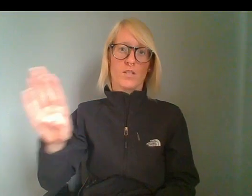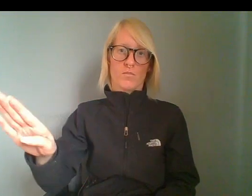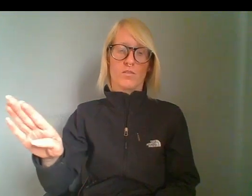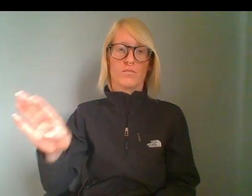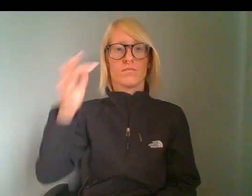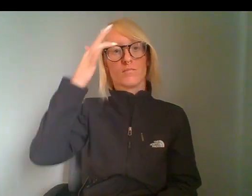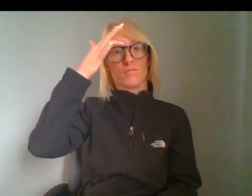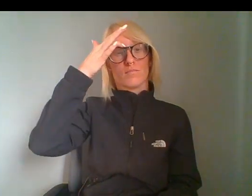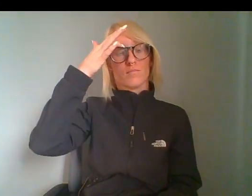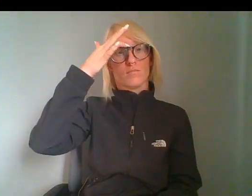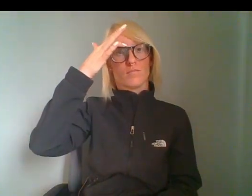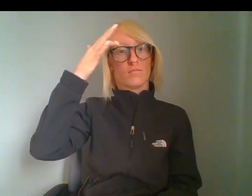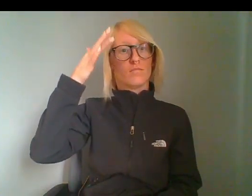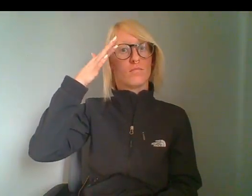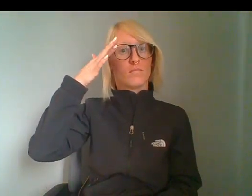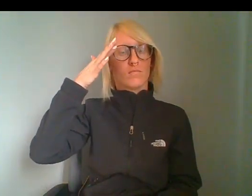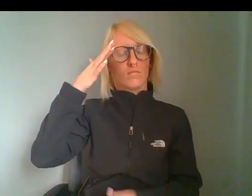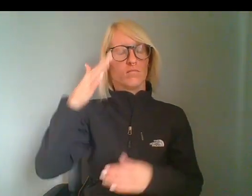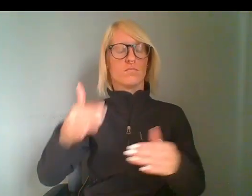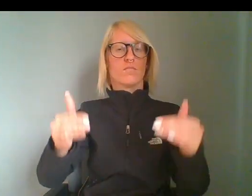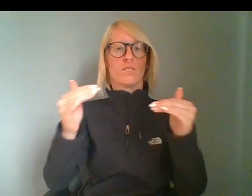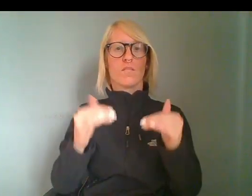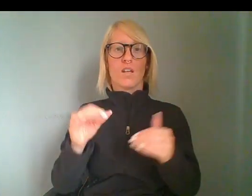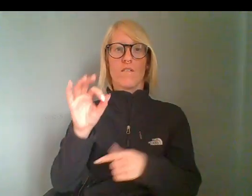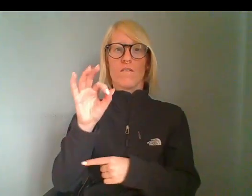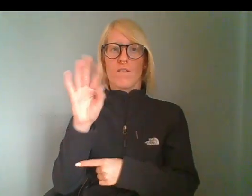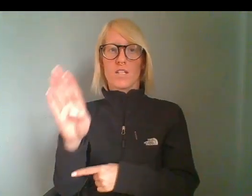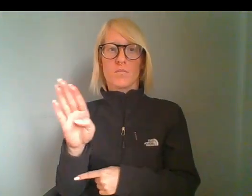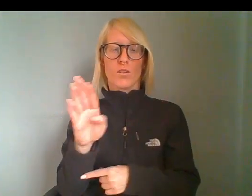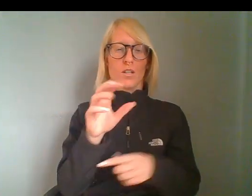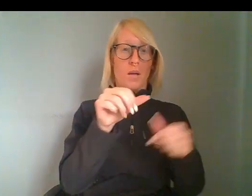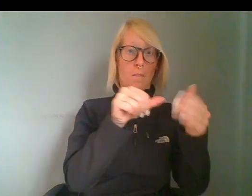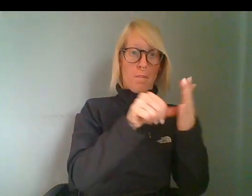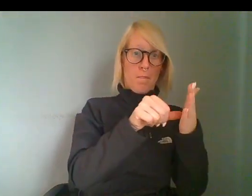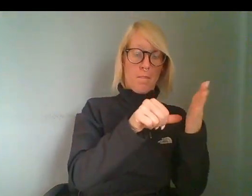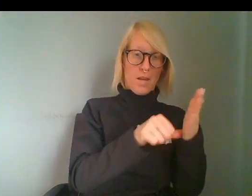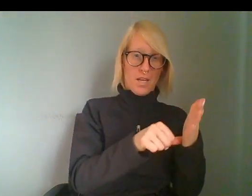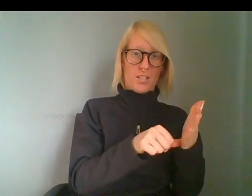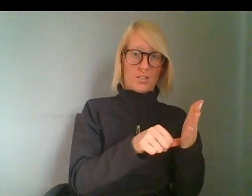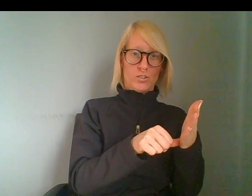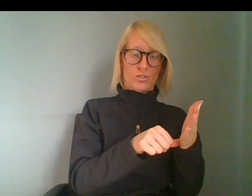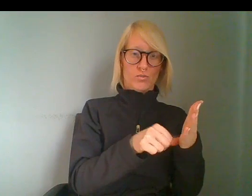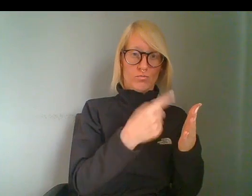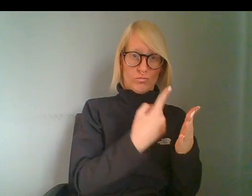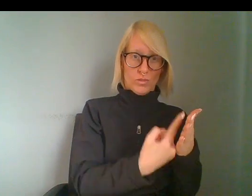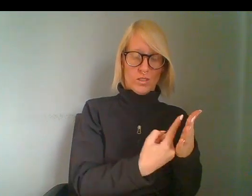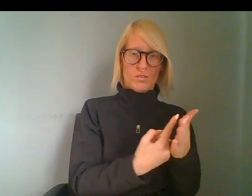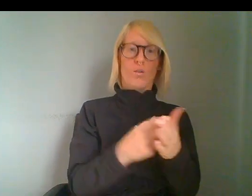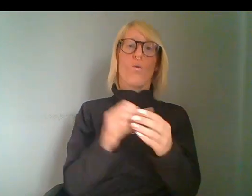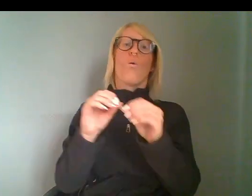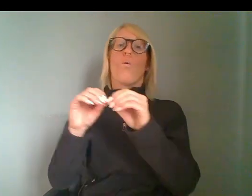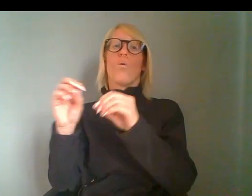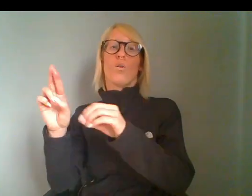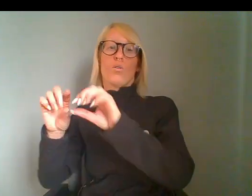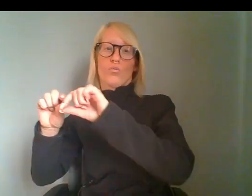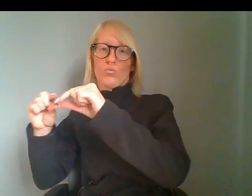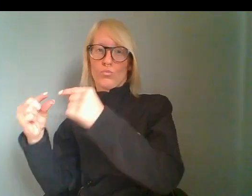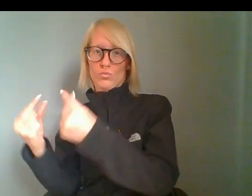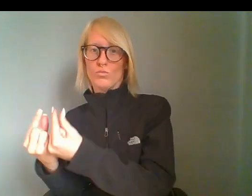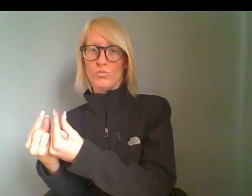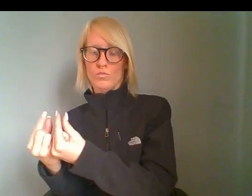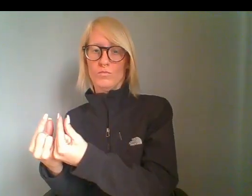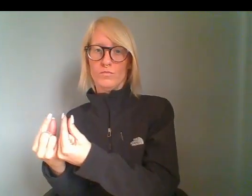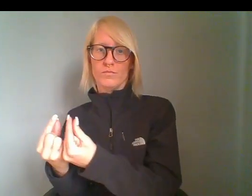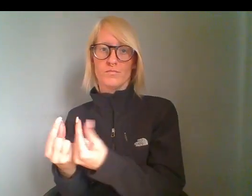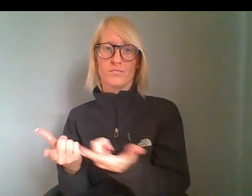Okay, Facebook, should you do a page or should you do a group? And I'm using Center for Women as my example for a good group, so